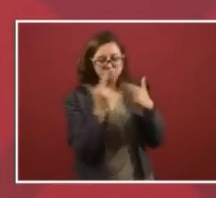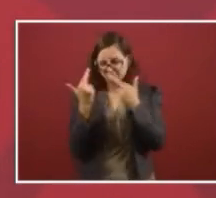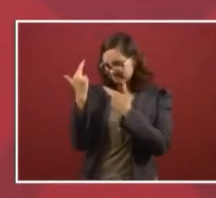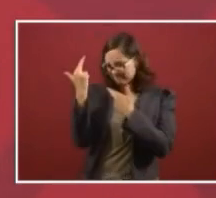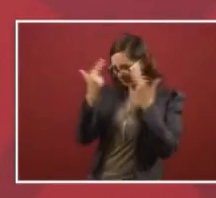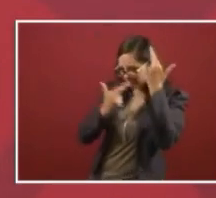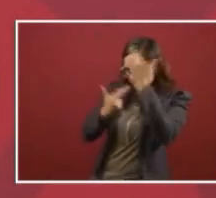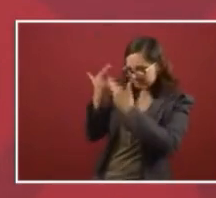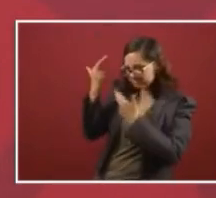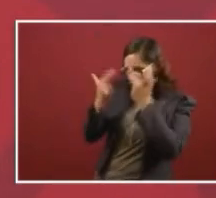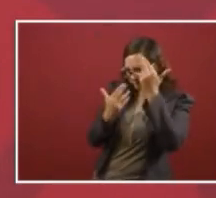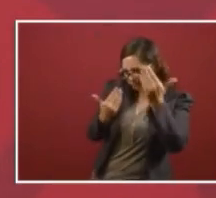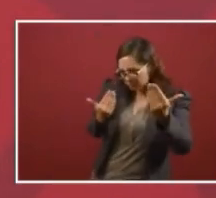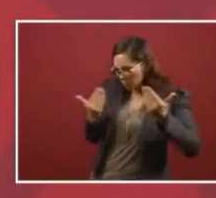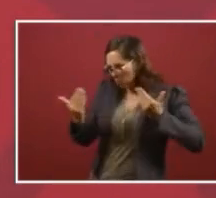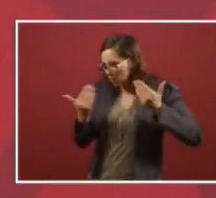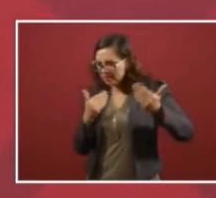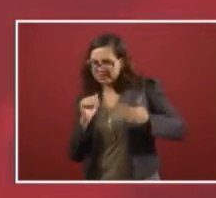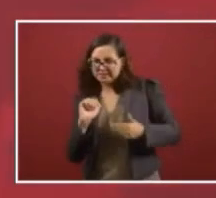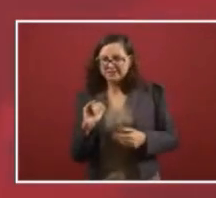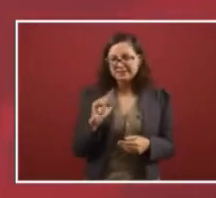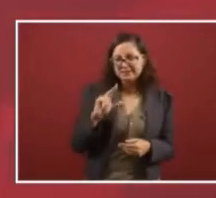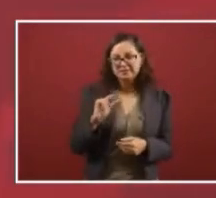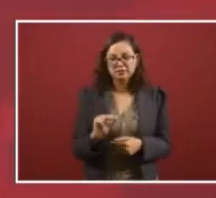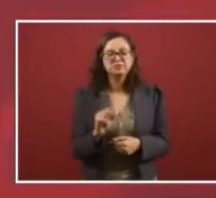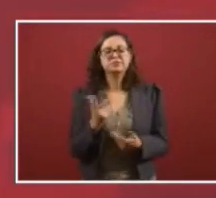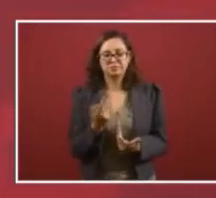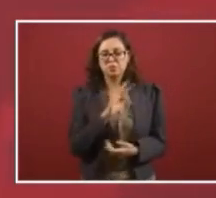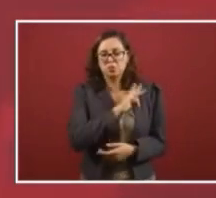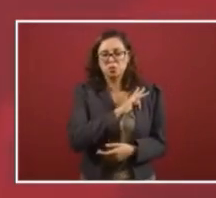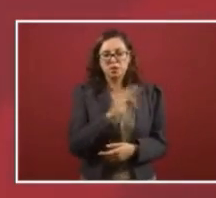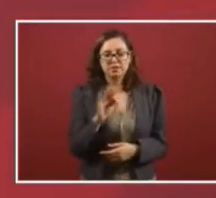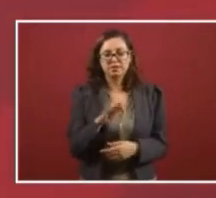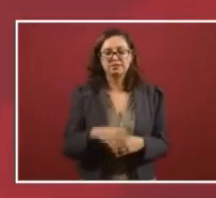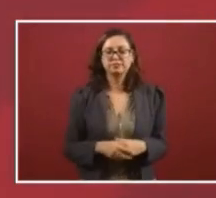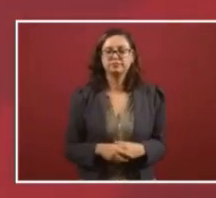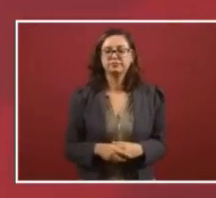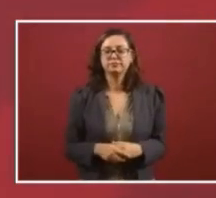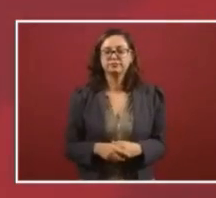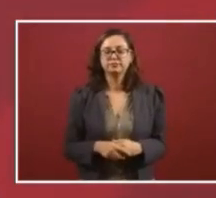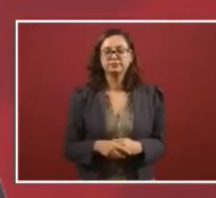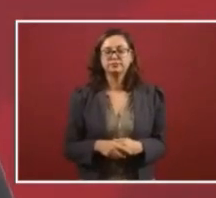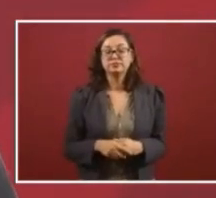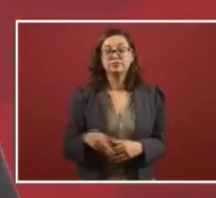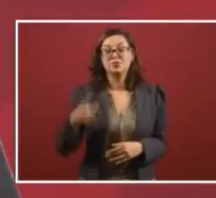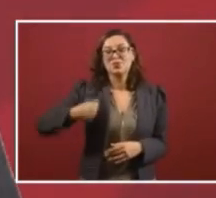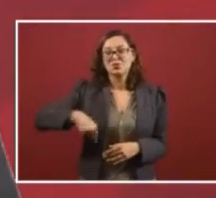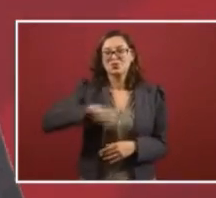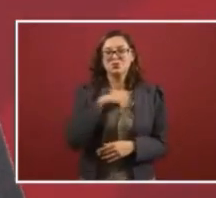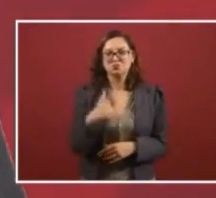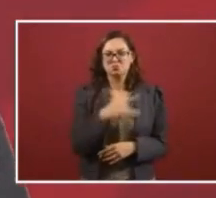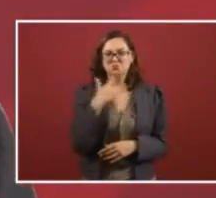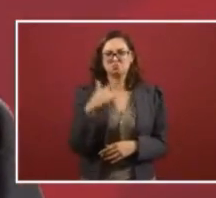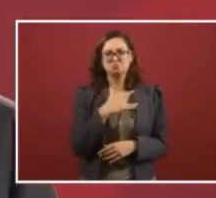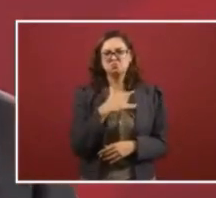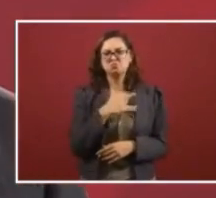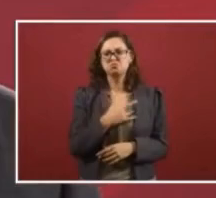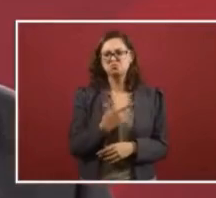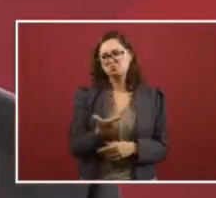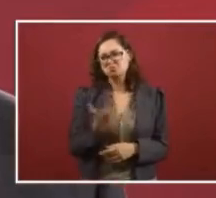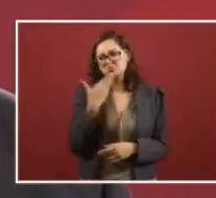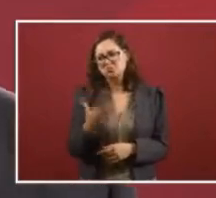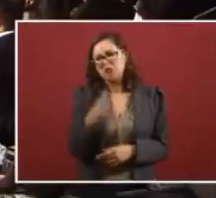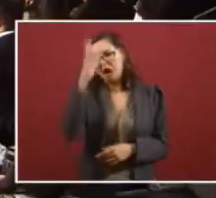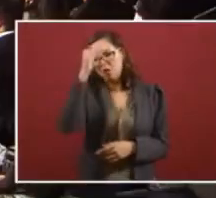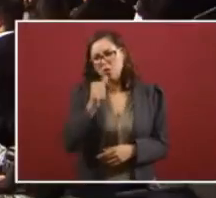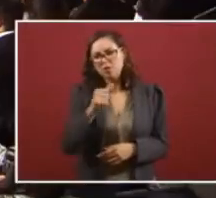Hacer un balance in order to balance regarding the agreement. And for us,